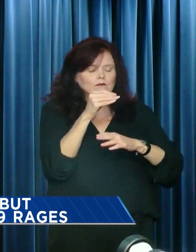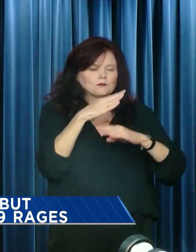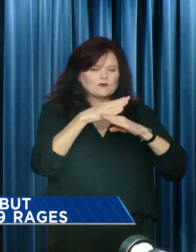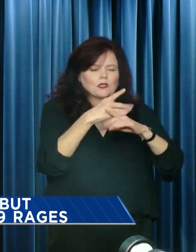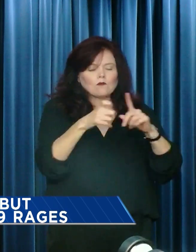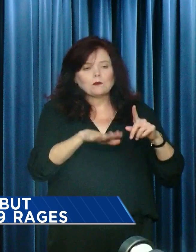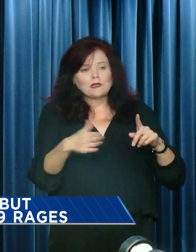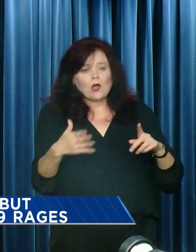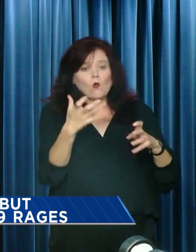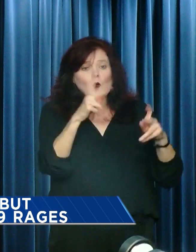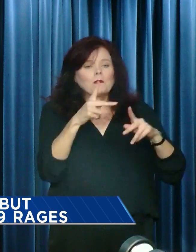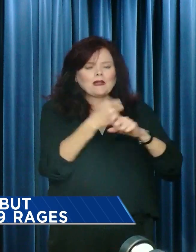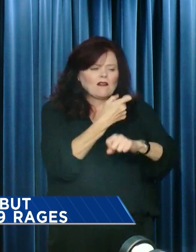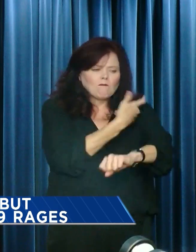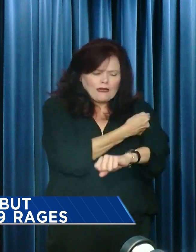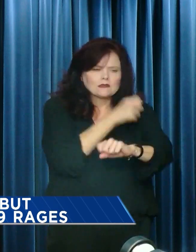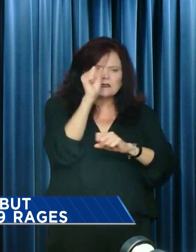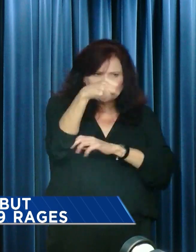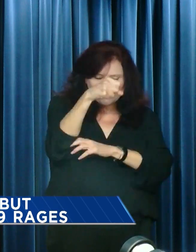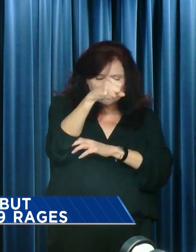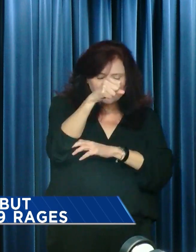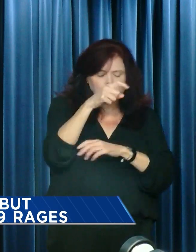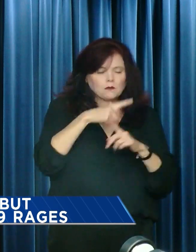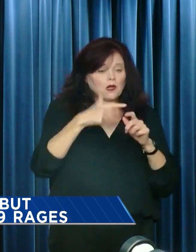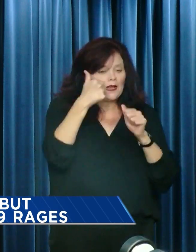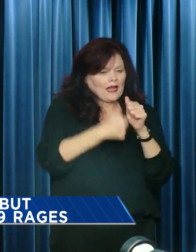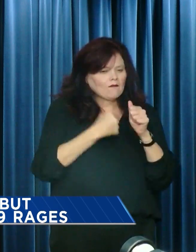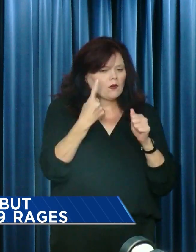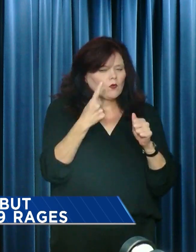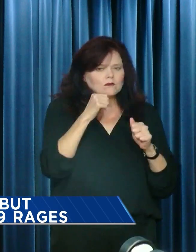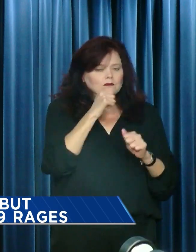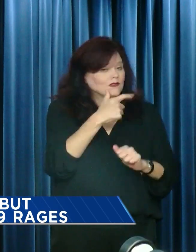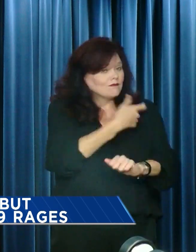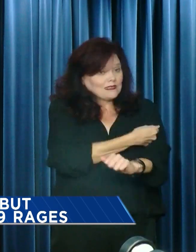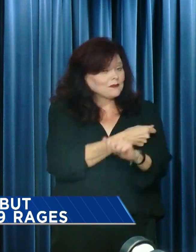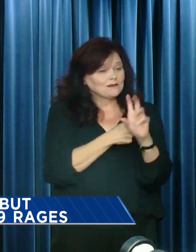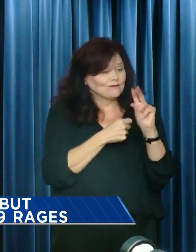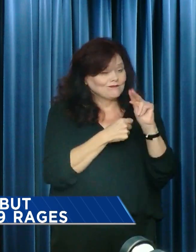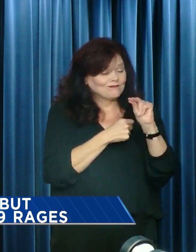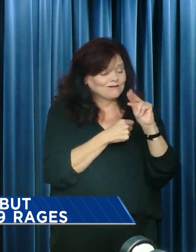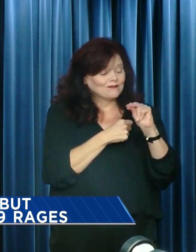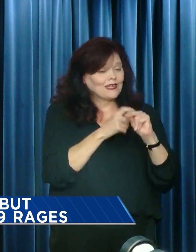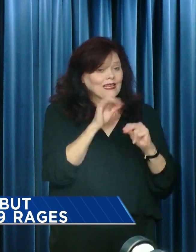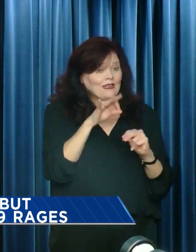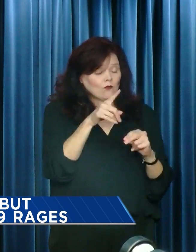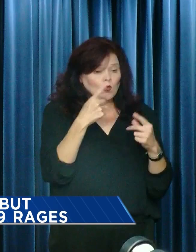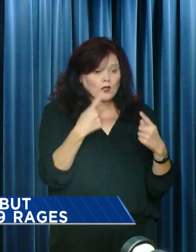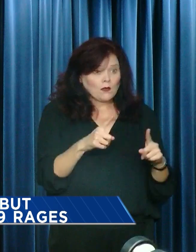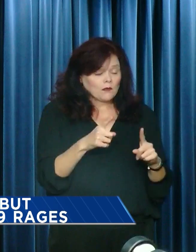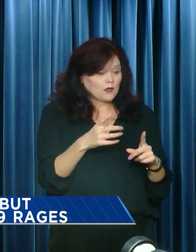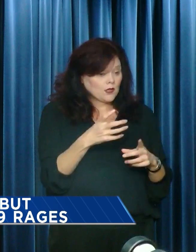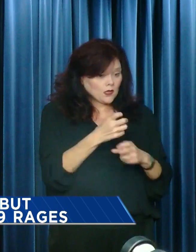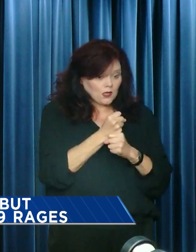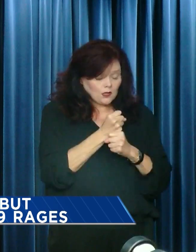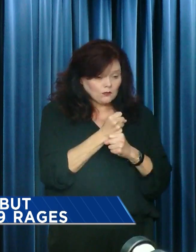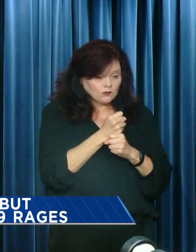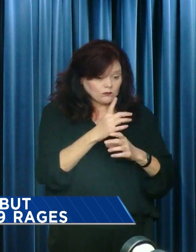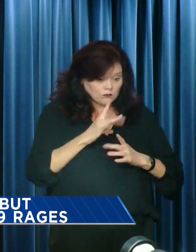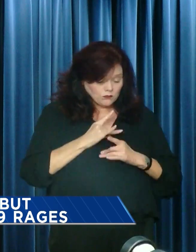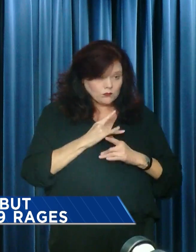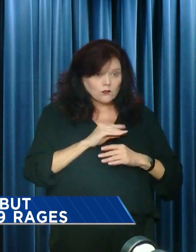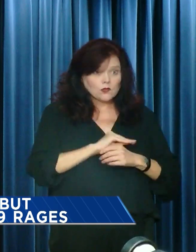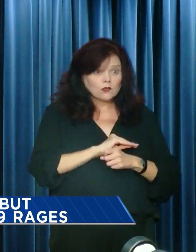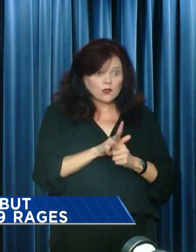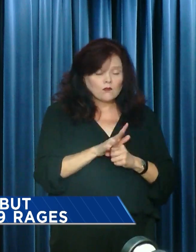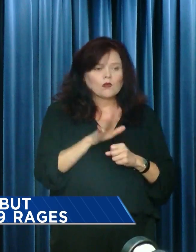vaccinated and to get protected. But, you know, everybody is not vaccinated. And if you get COVID, we